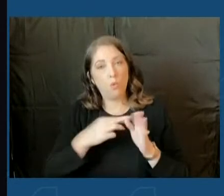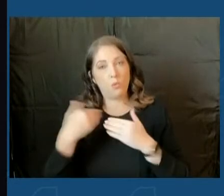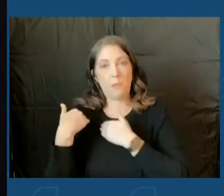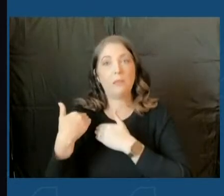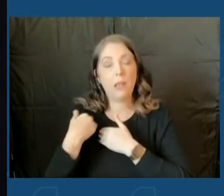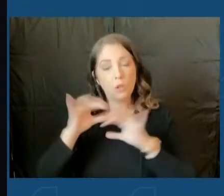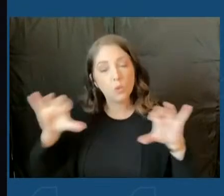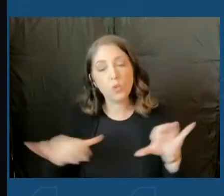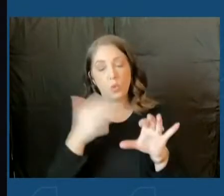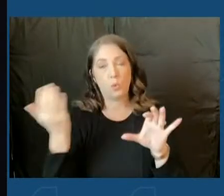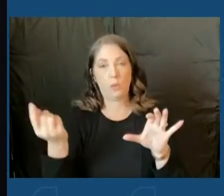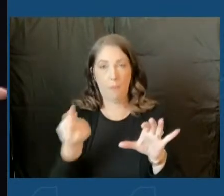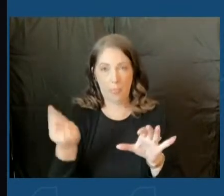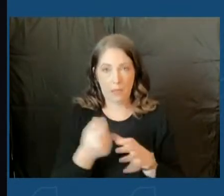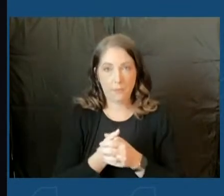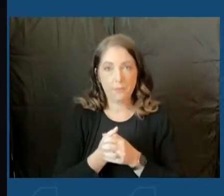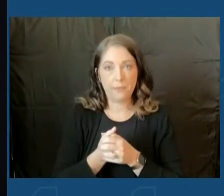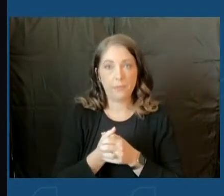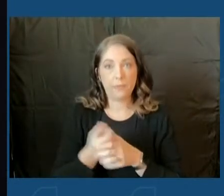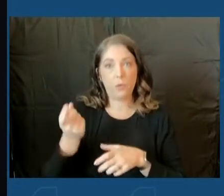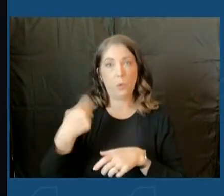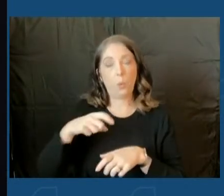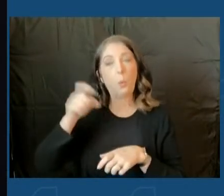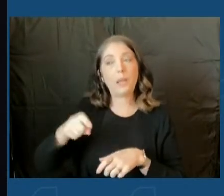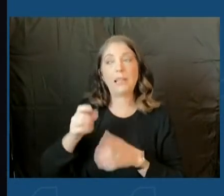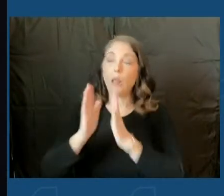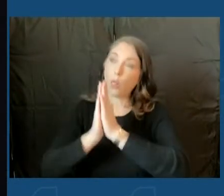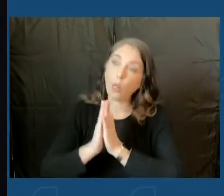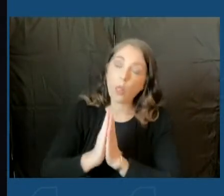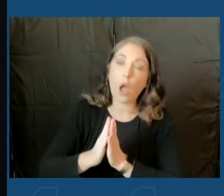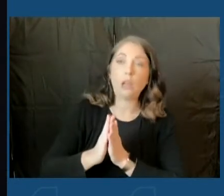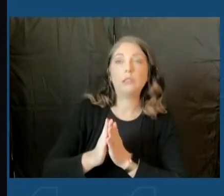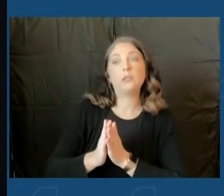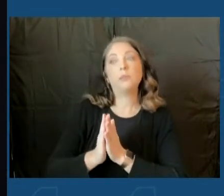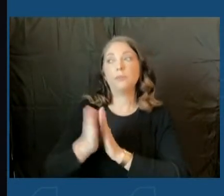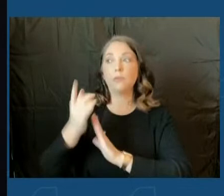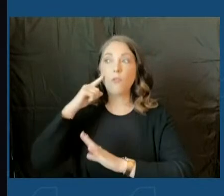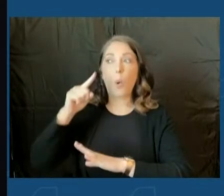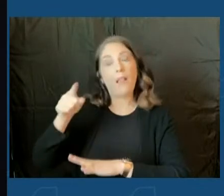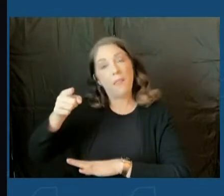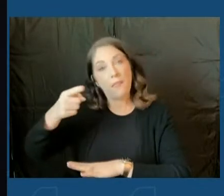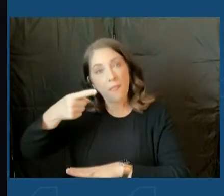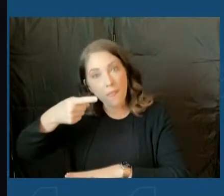get together and have thoughts and prayers for them, that their hearts will finally turn.